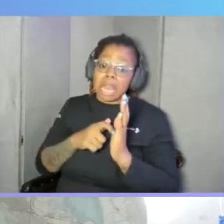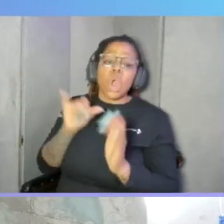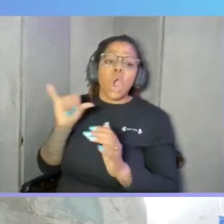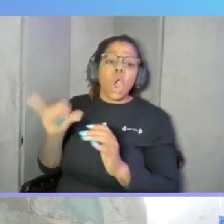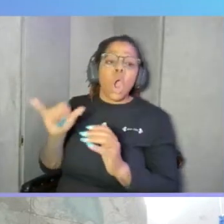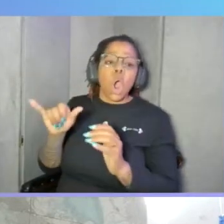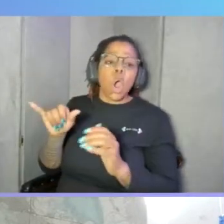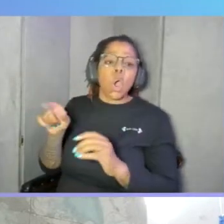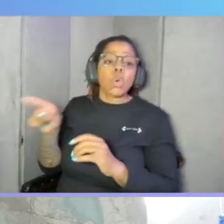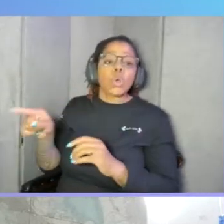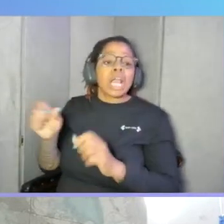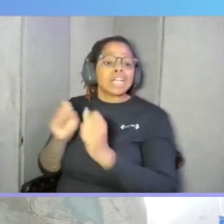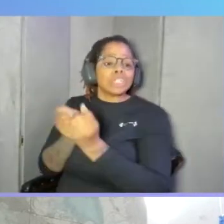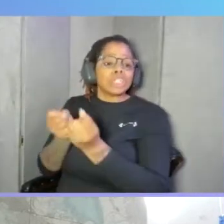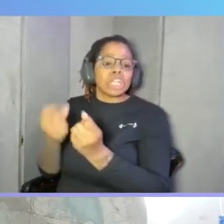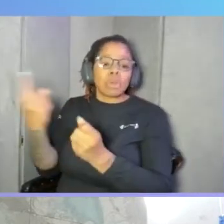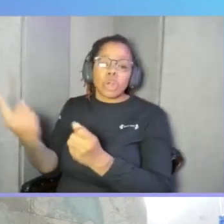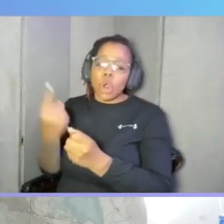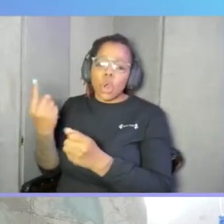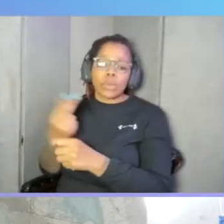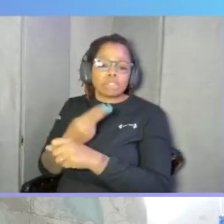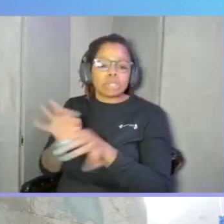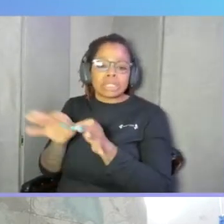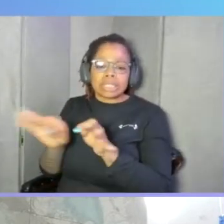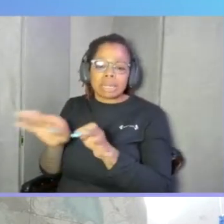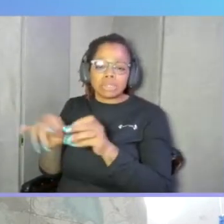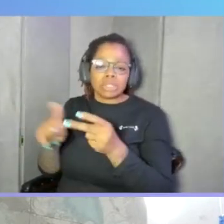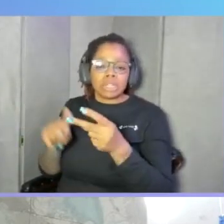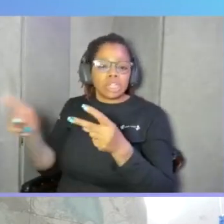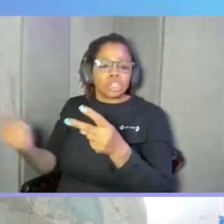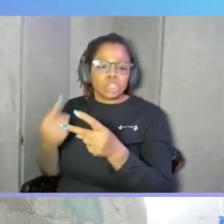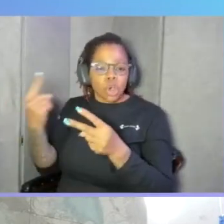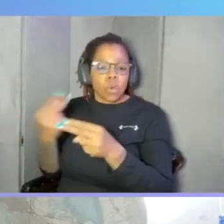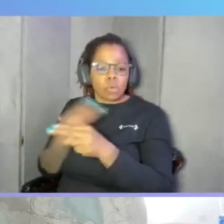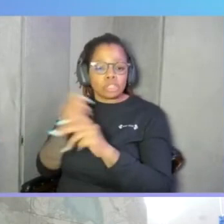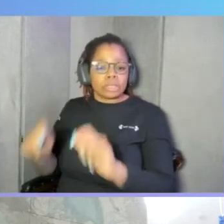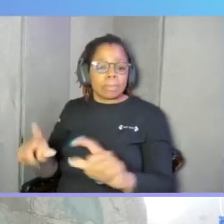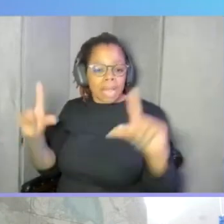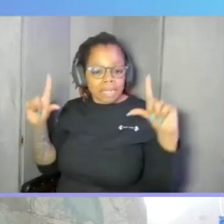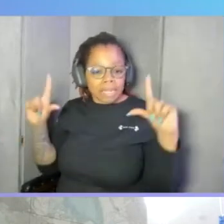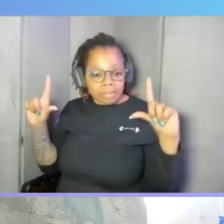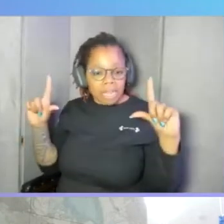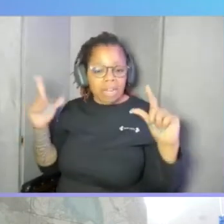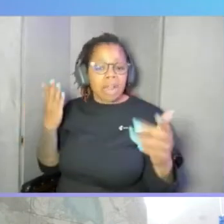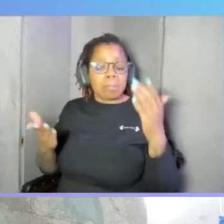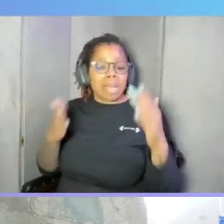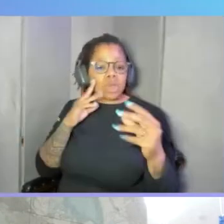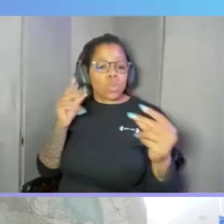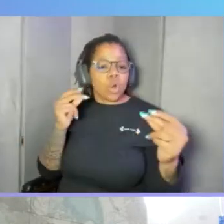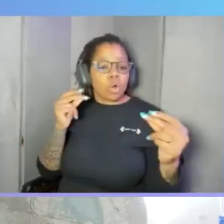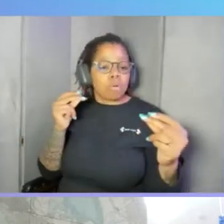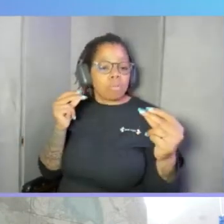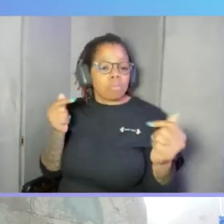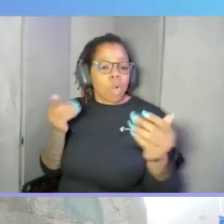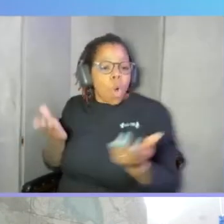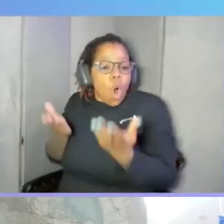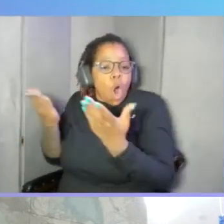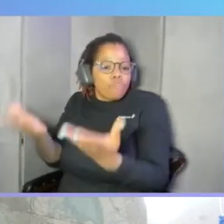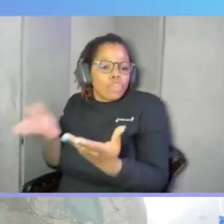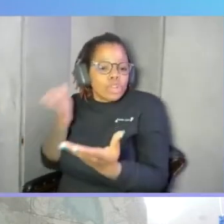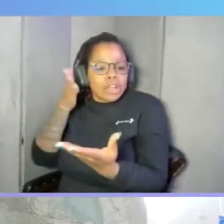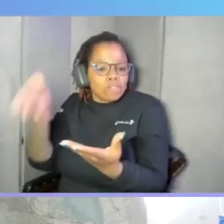she always turns on captions and she always magnifies things. And then maybe it starts offering me that in the